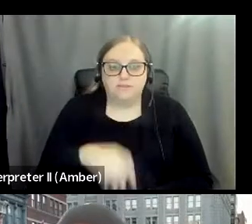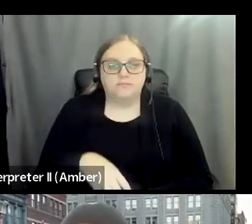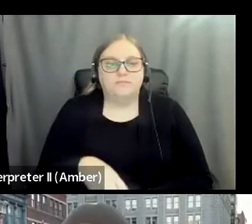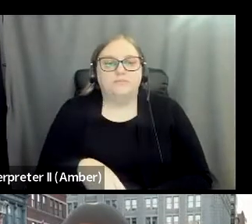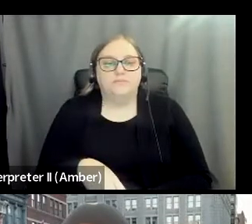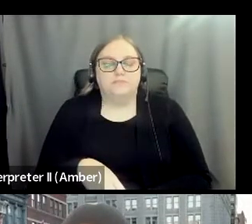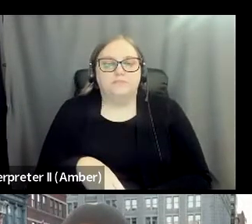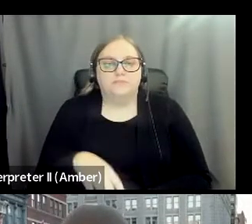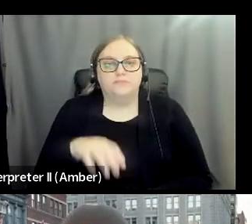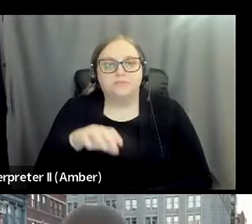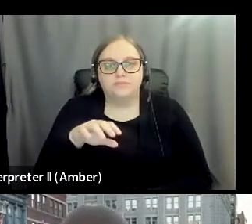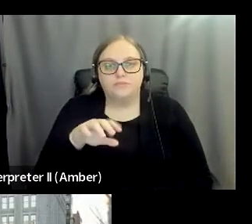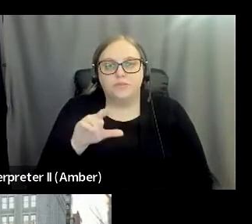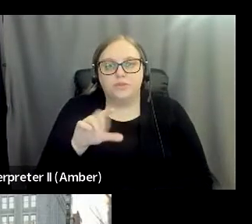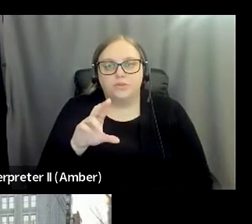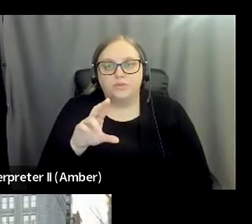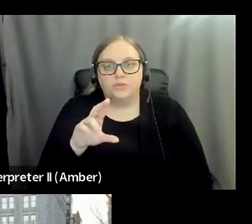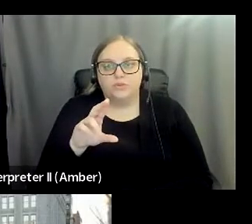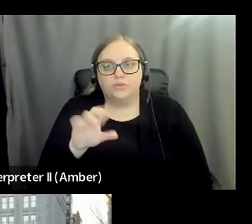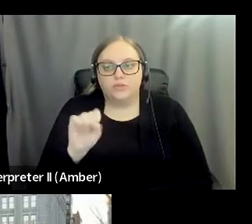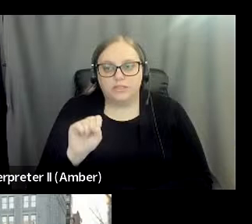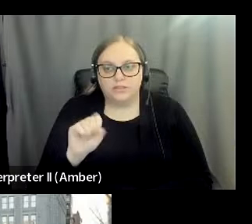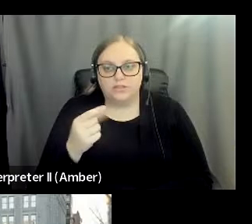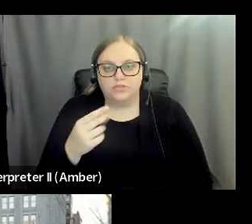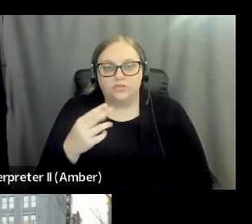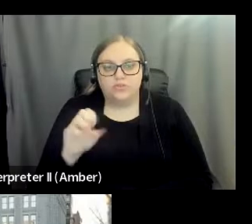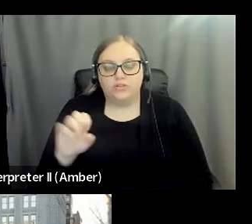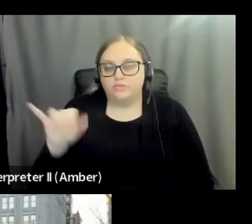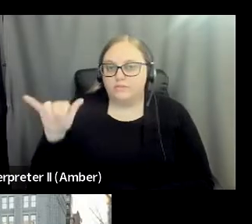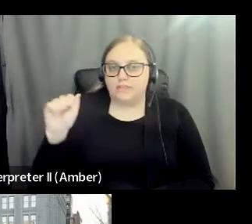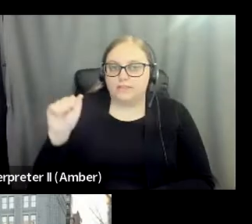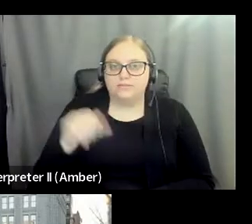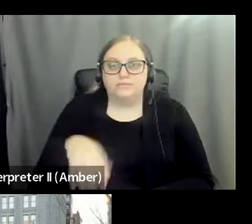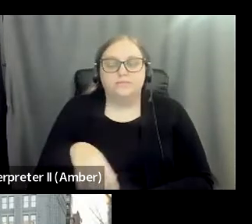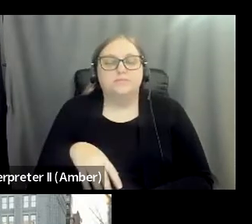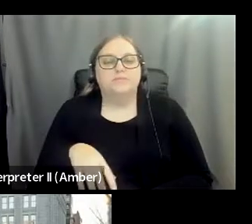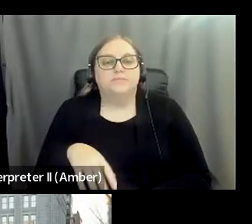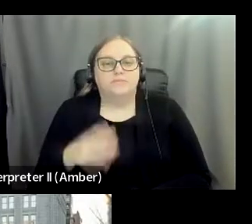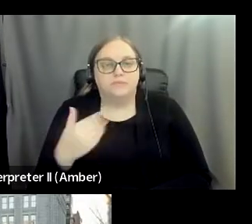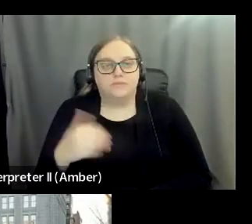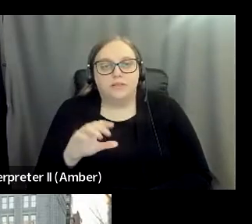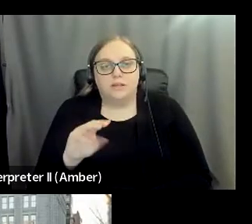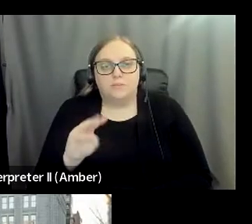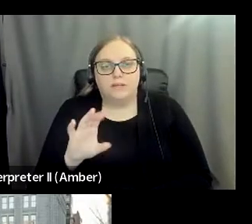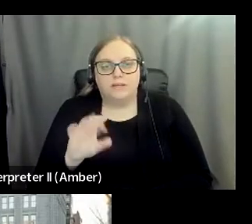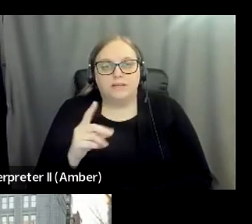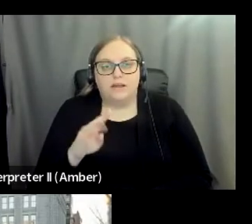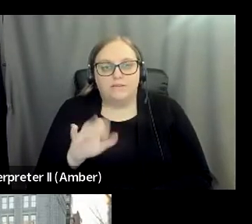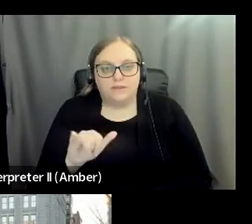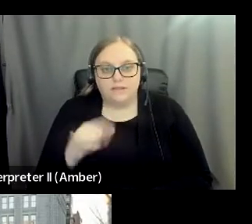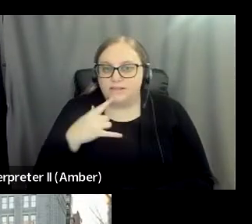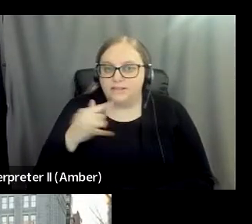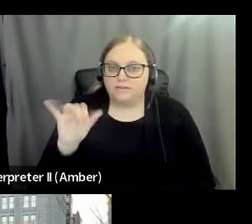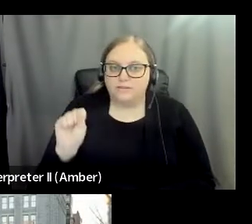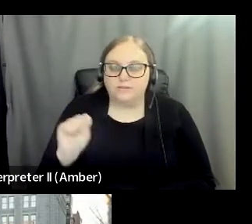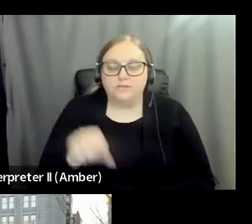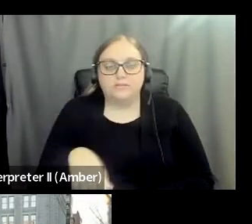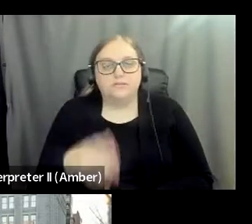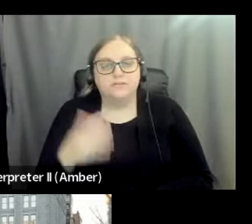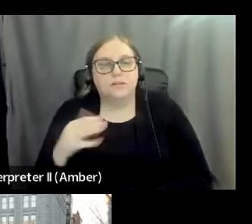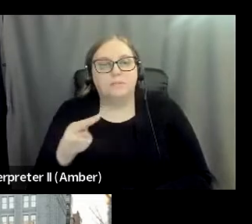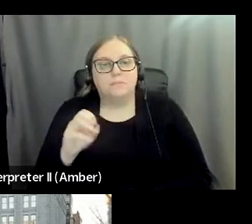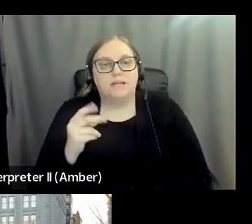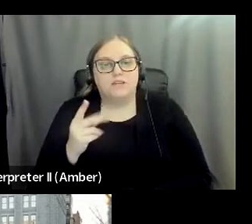Henderson votes yes. Councilmember Lewis George. Yes. Councilmember Lewis George votes yes. Councilmember McDuffie. Yes. Councilmember McDuffie votes yes. Chairman